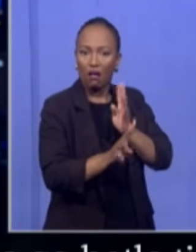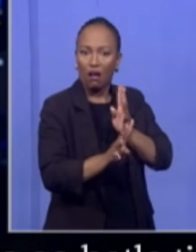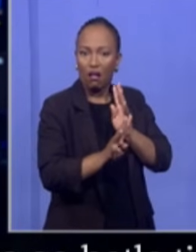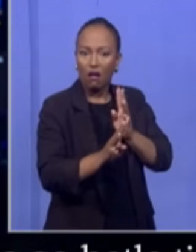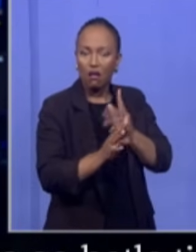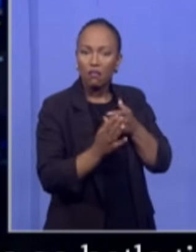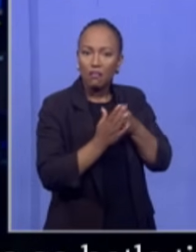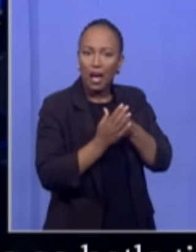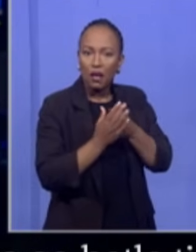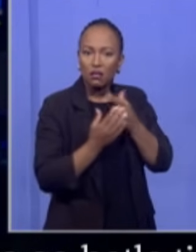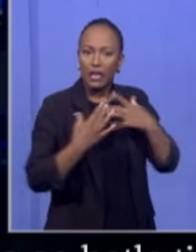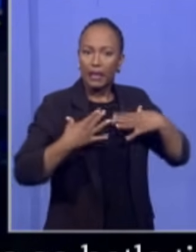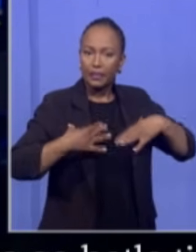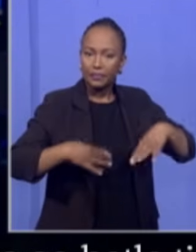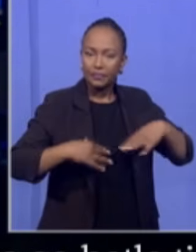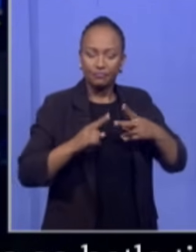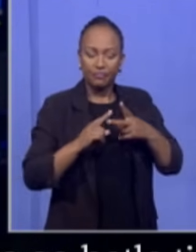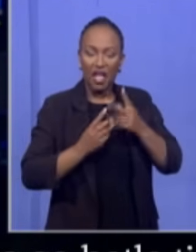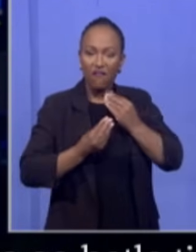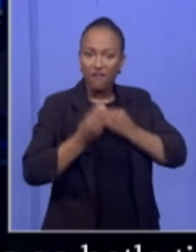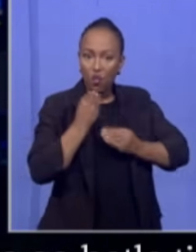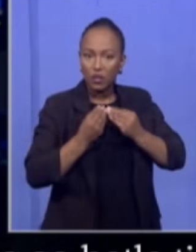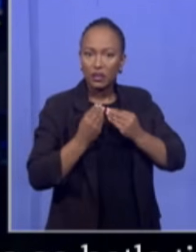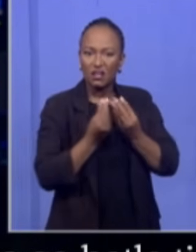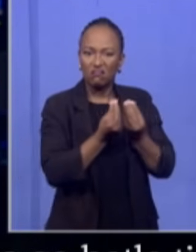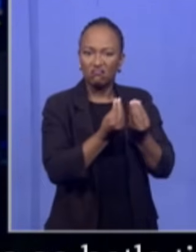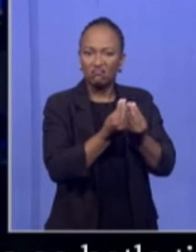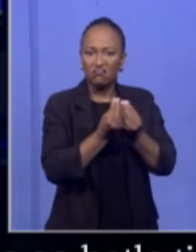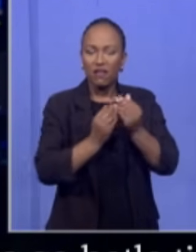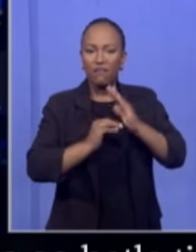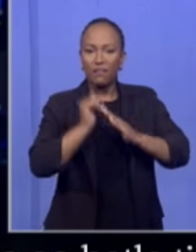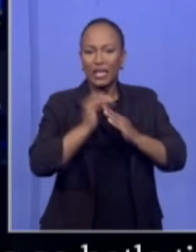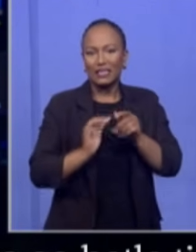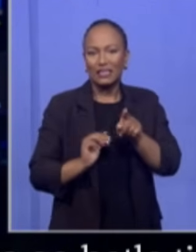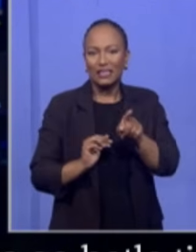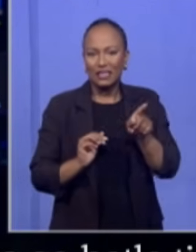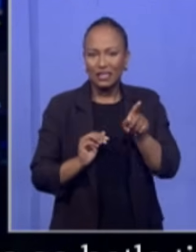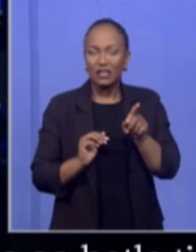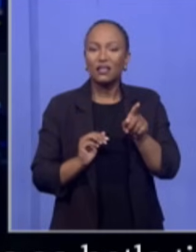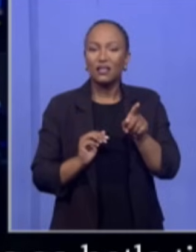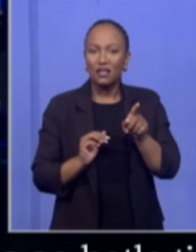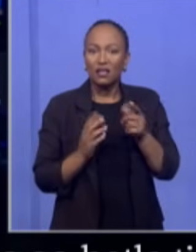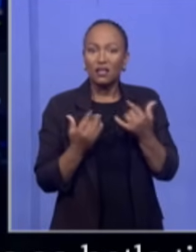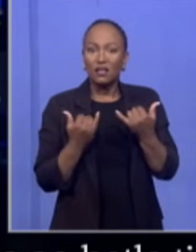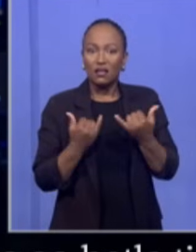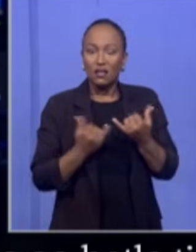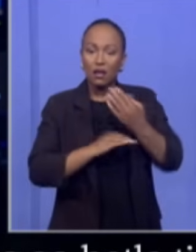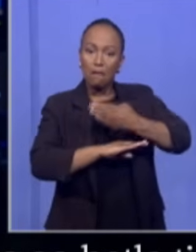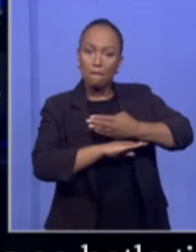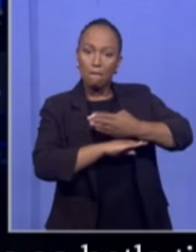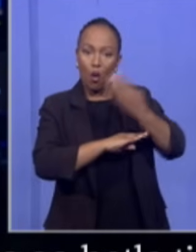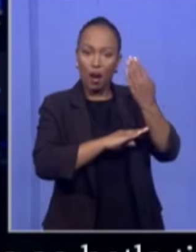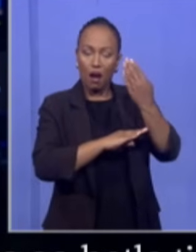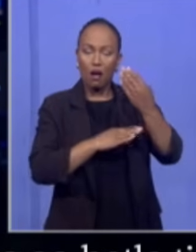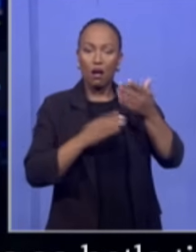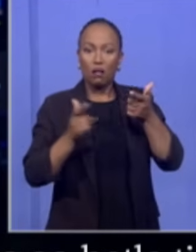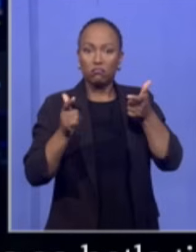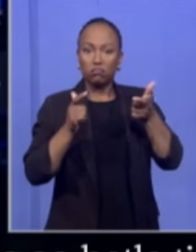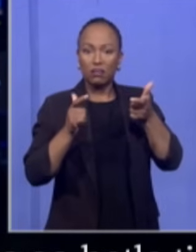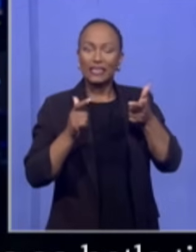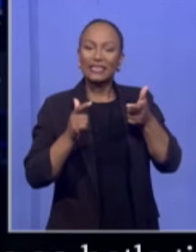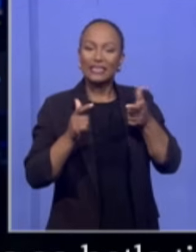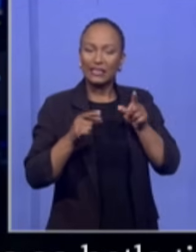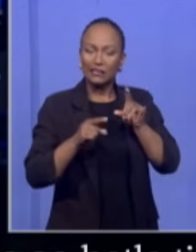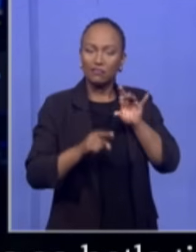diaparo, dijo le dilwana tsa kago. Bothati jwa tsamaiso ya molelwane jwa re bo tsweletse go